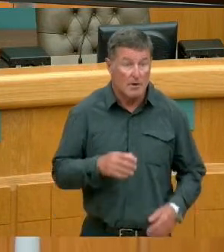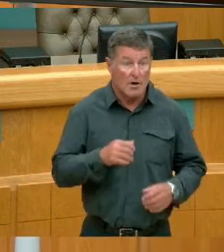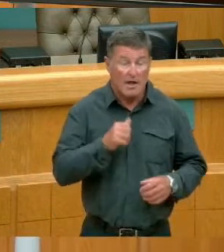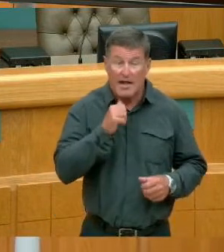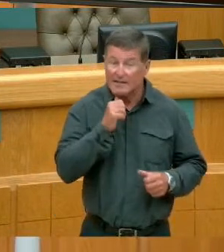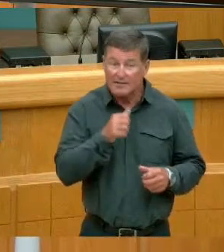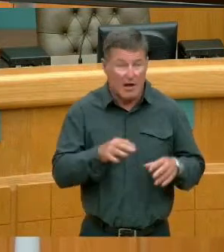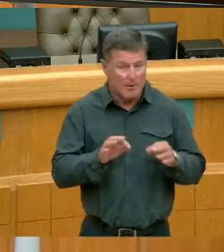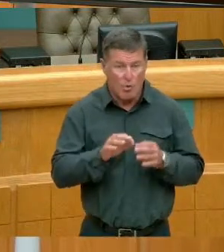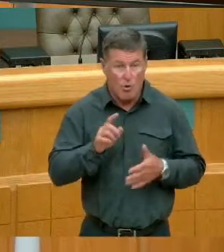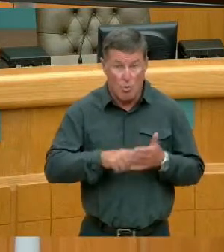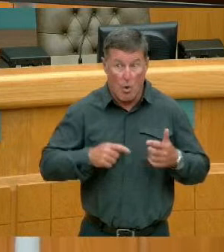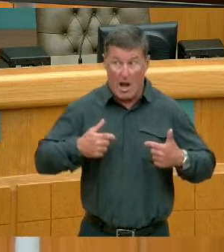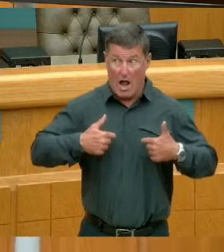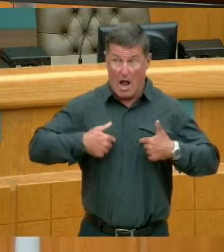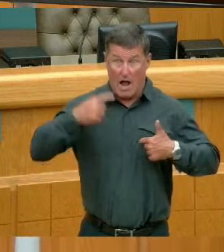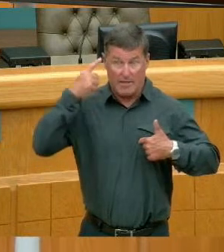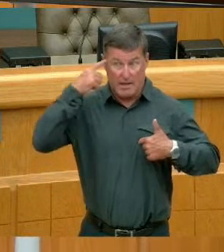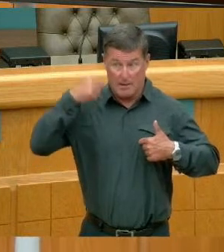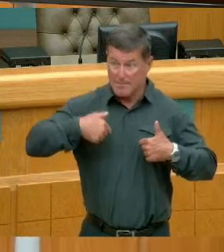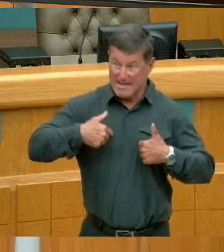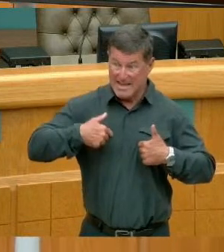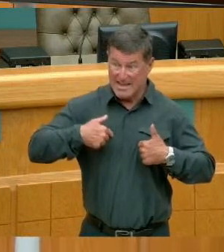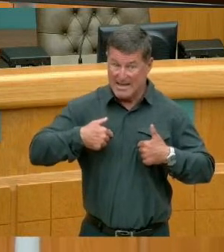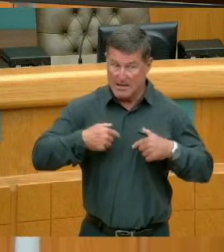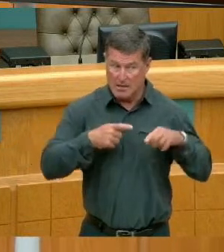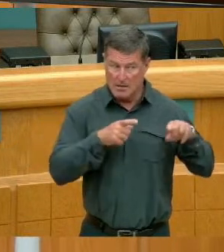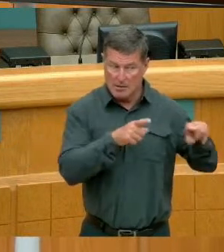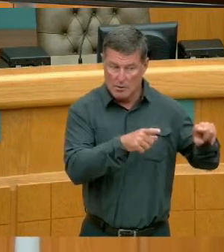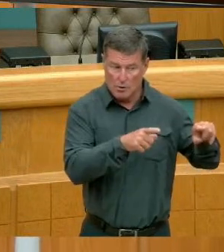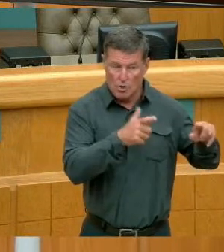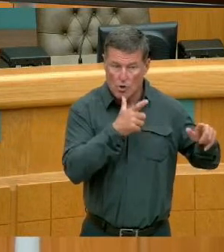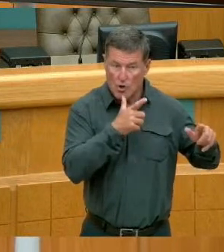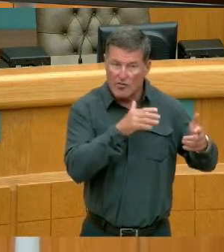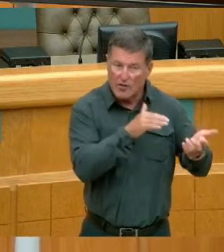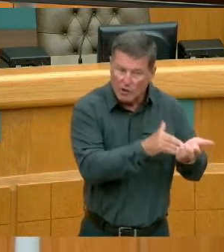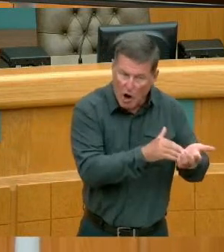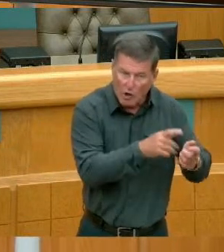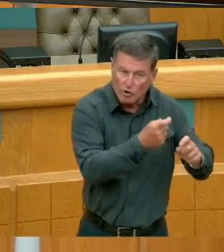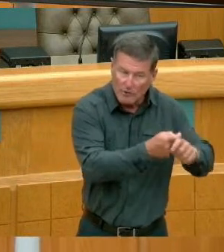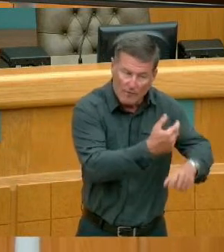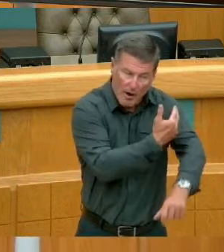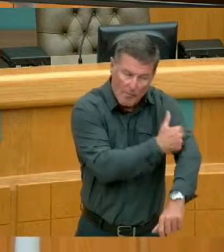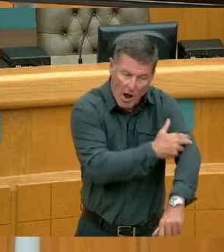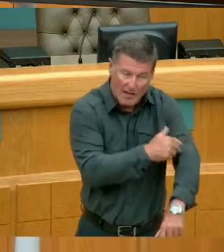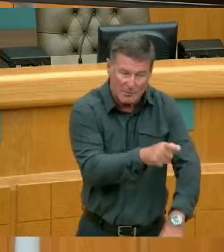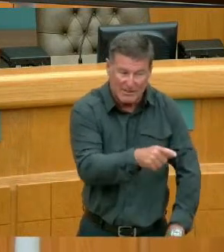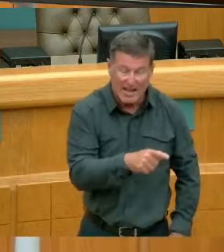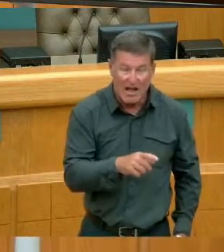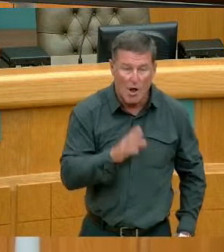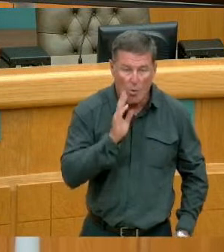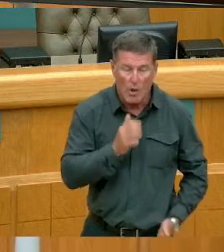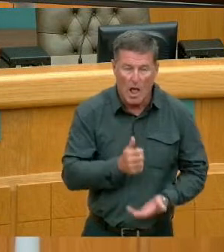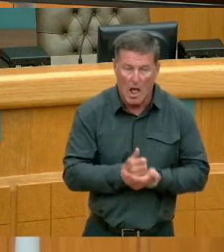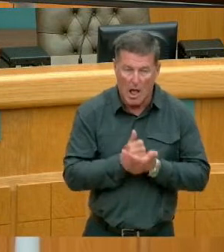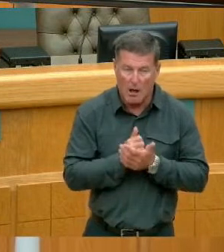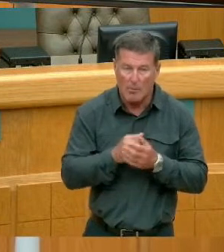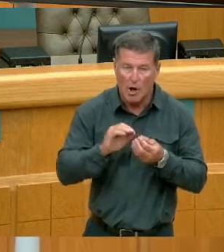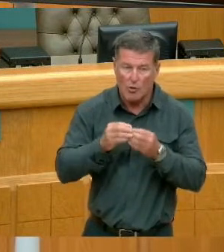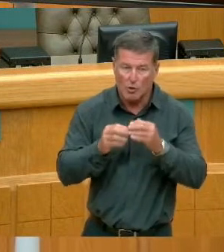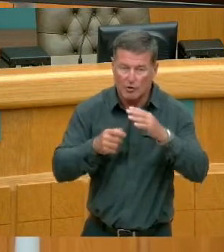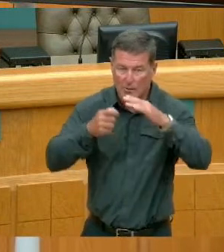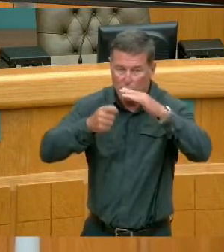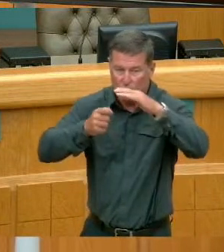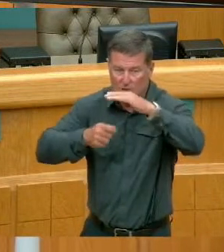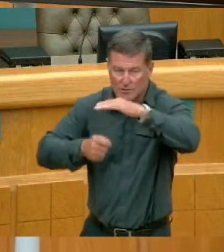the doctors think at the hospitals, the people that govern our health care say this will make a difference. And so